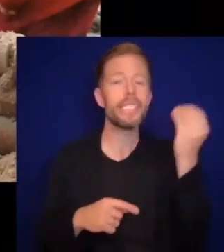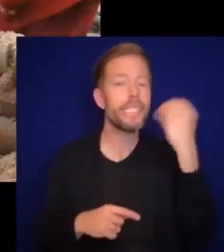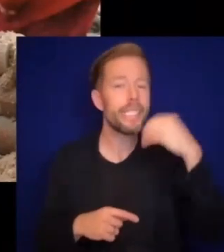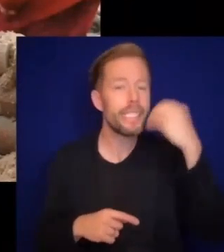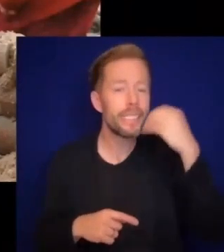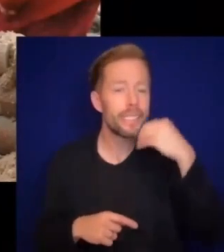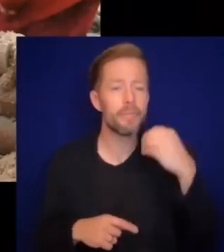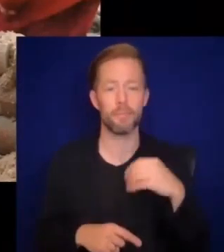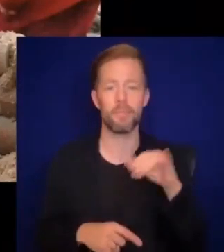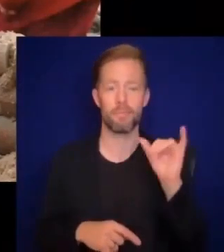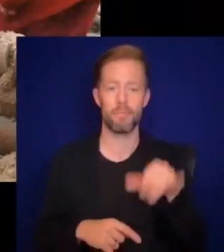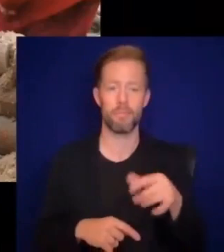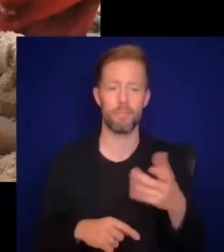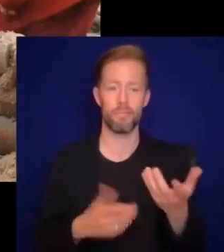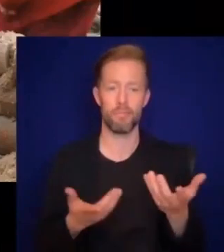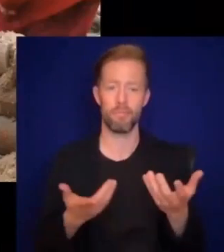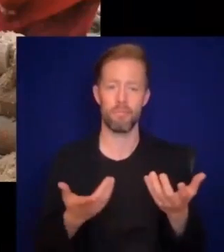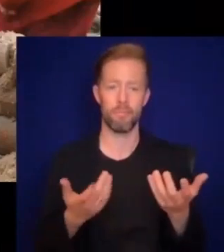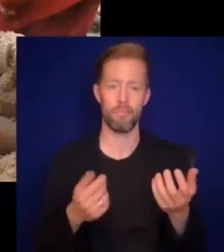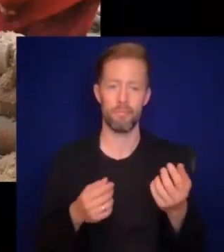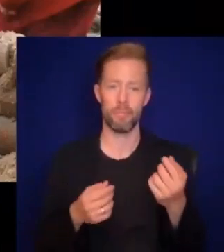eat. And these are,